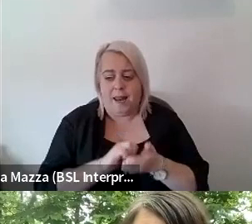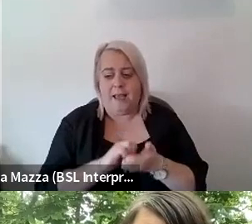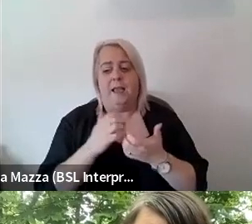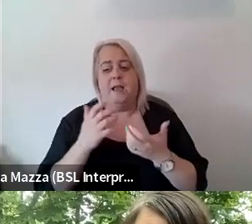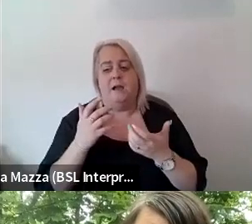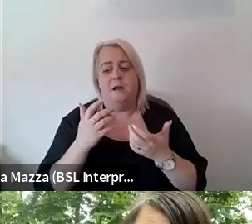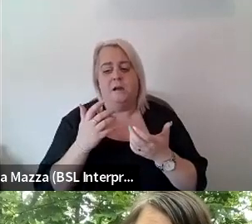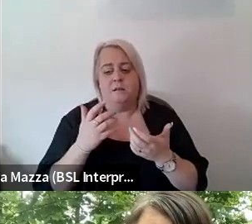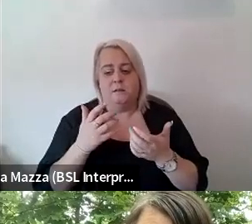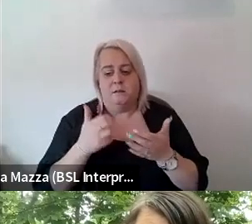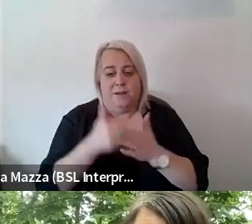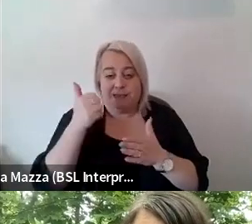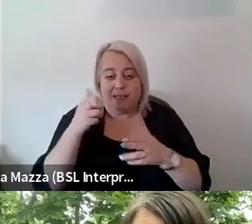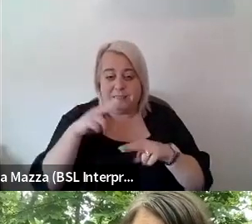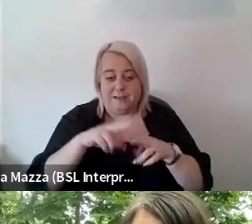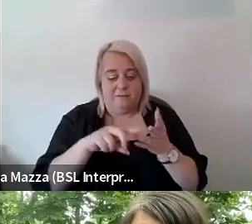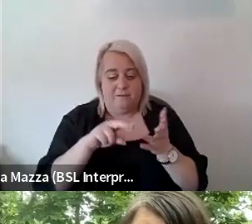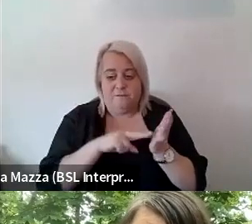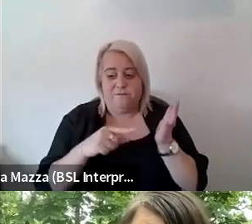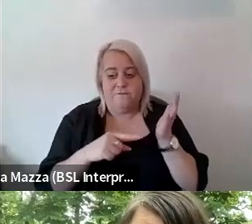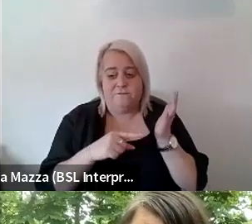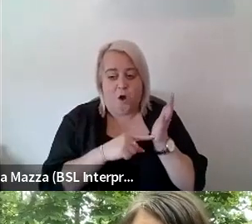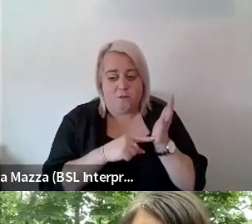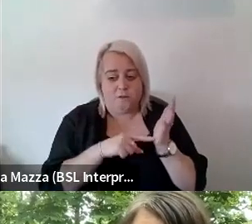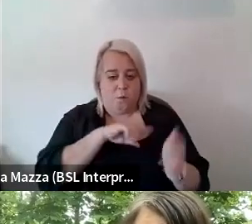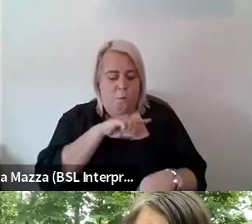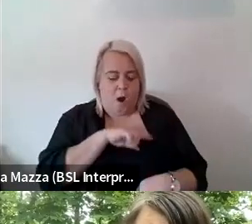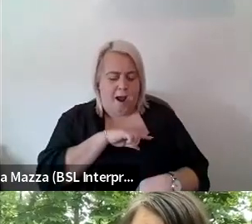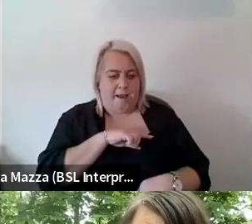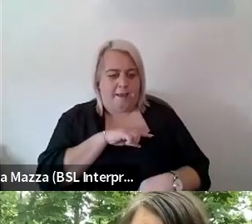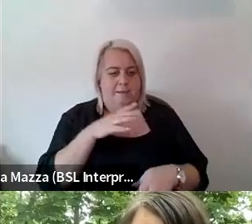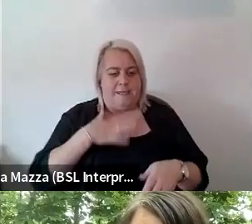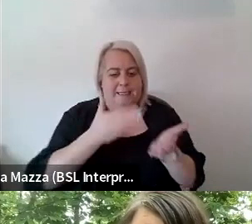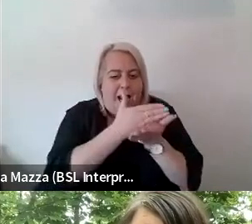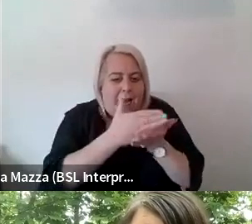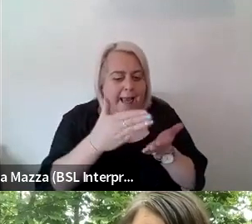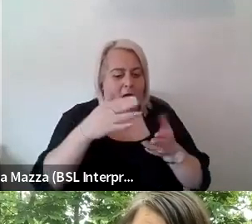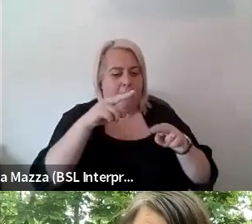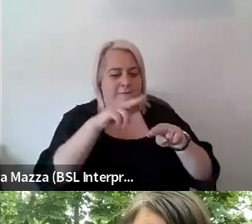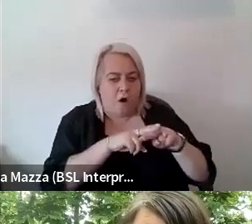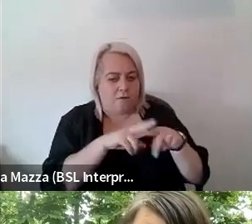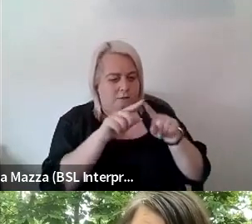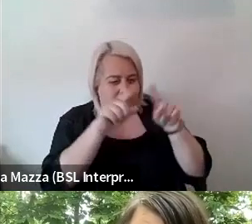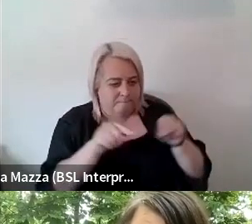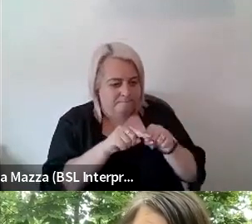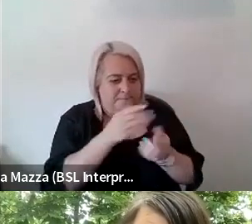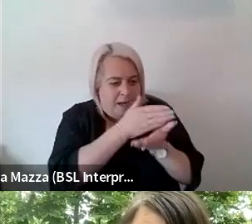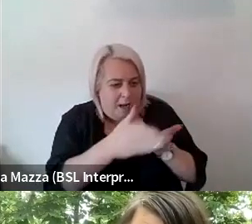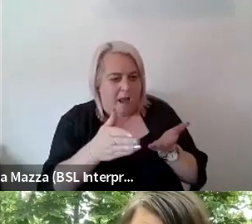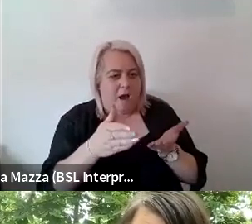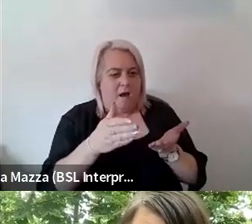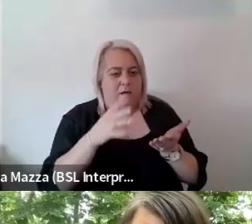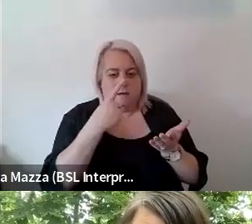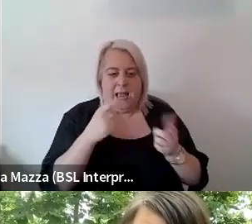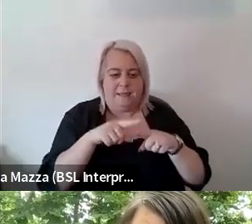font is that each individual character is distinct, so you can tell the difference between a zero and